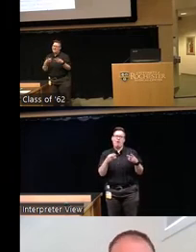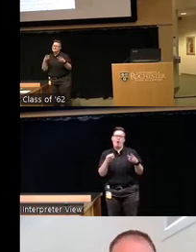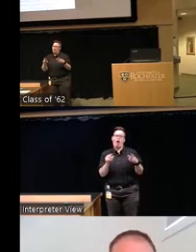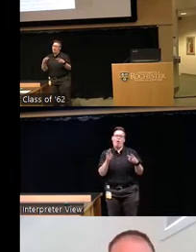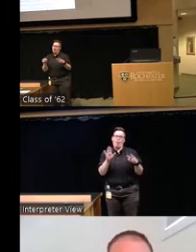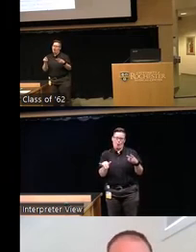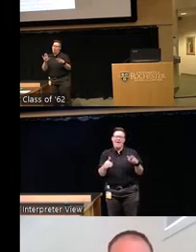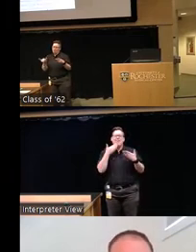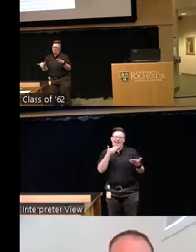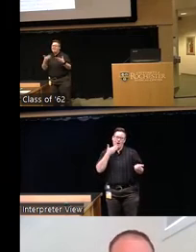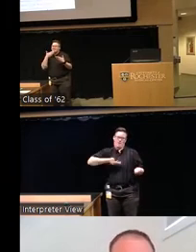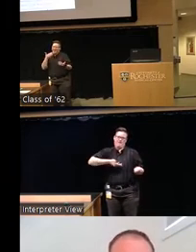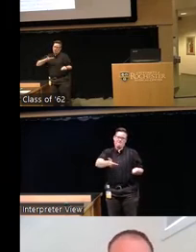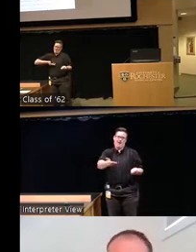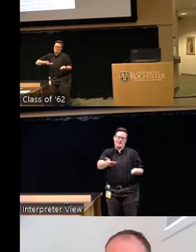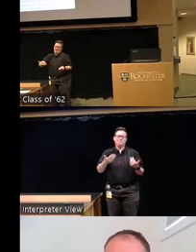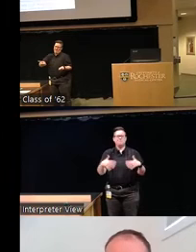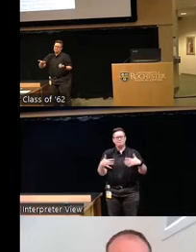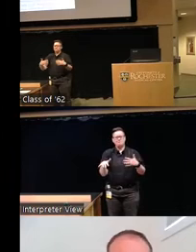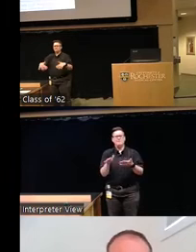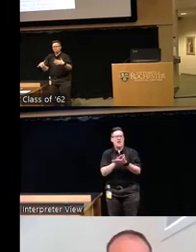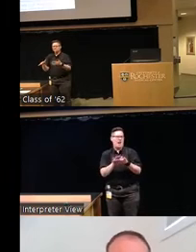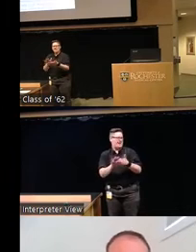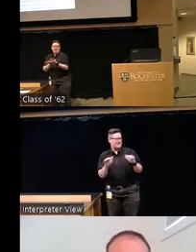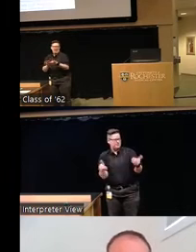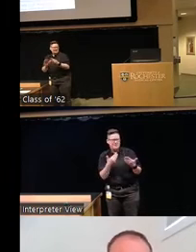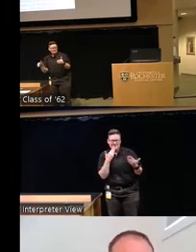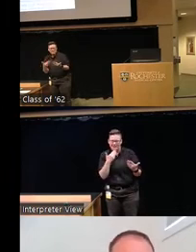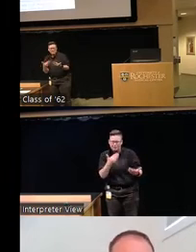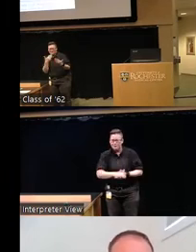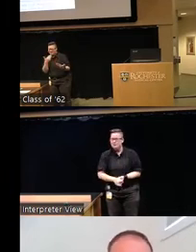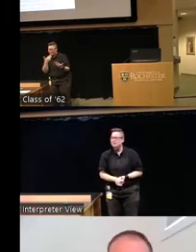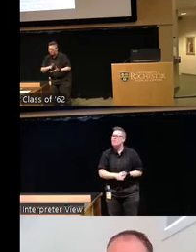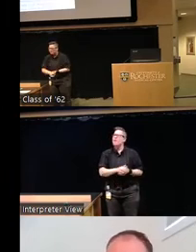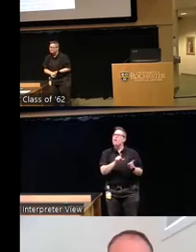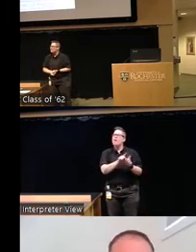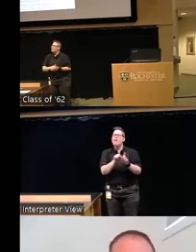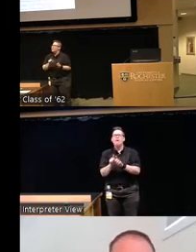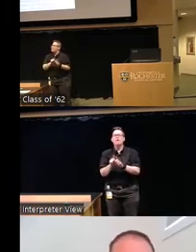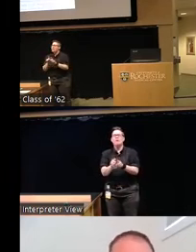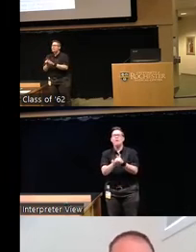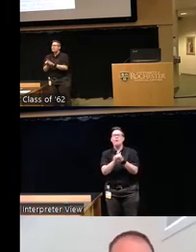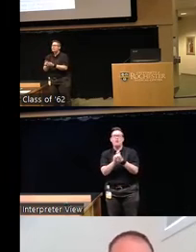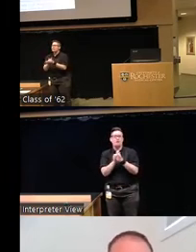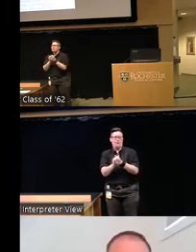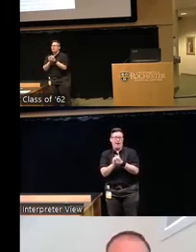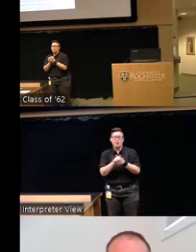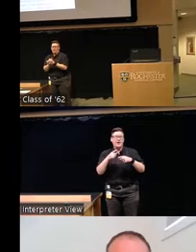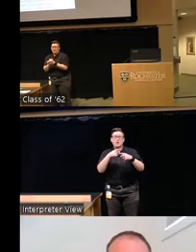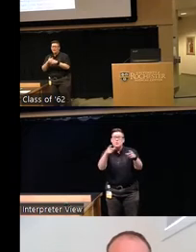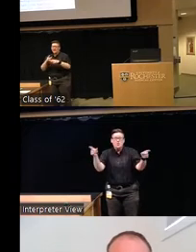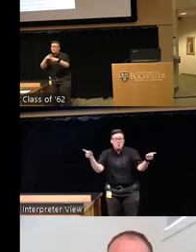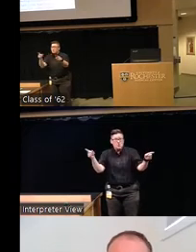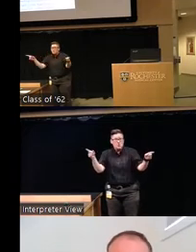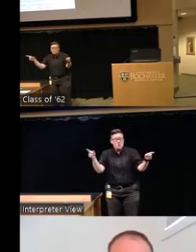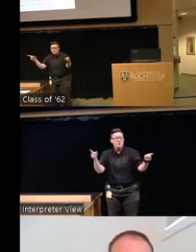the invitation, for the very nice introduction. And I also want to give my congratulations to all of you for